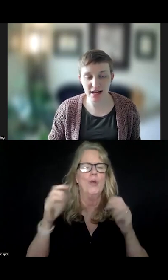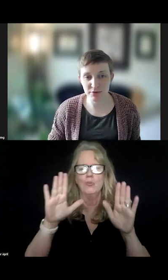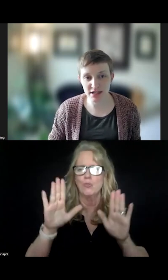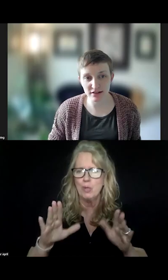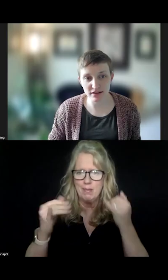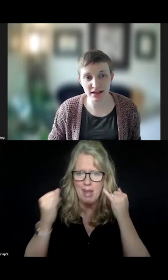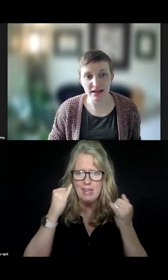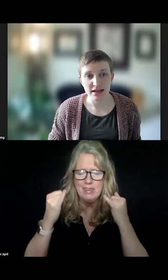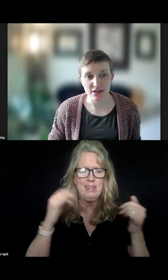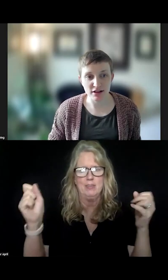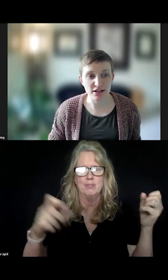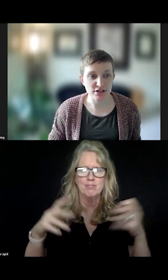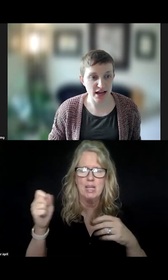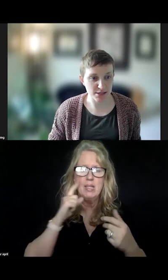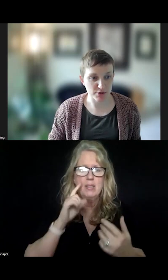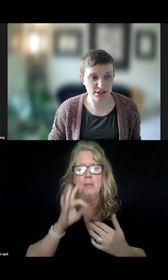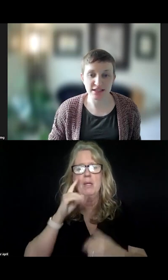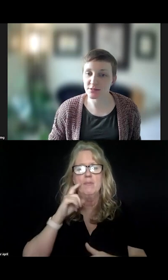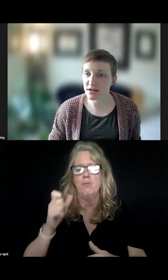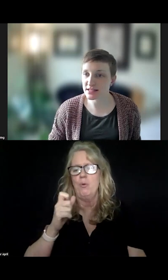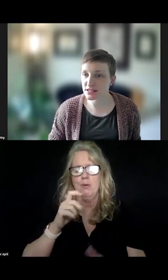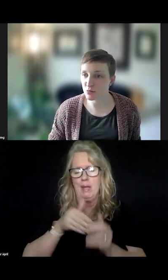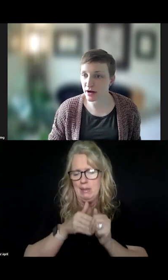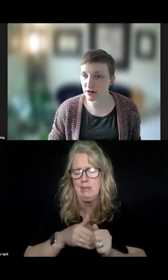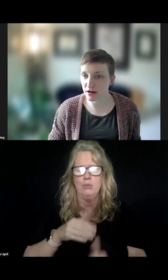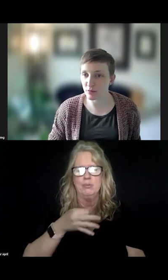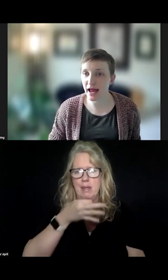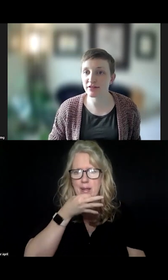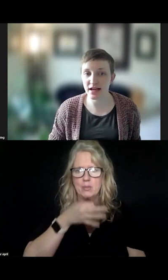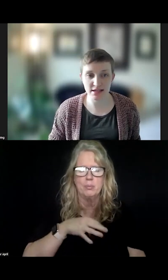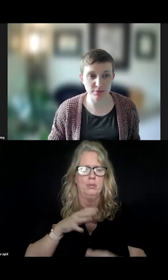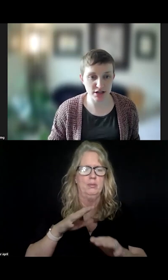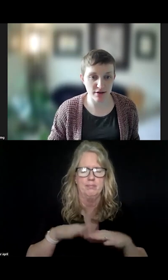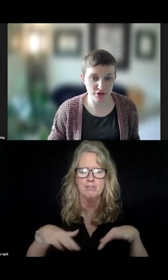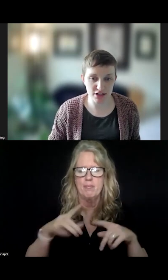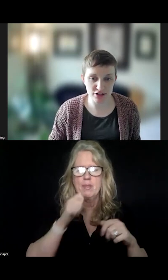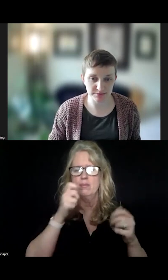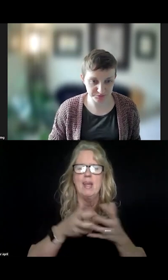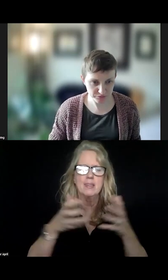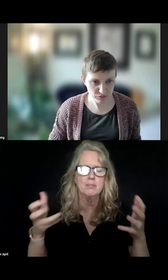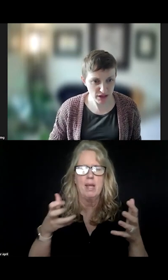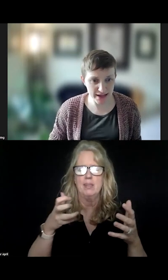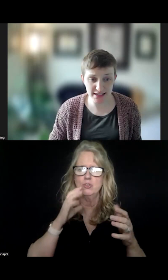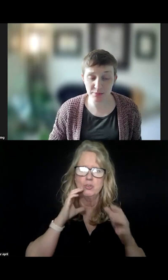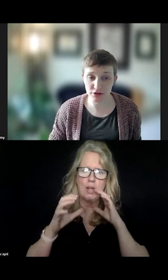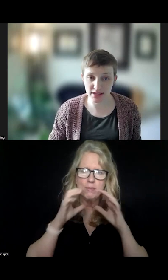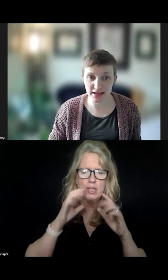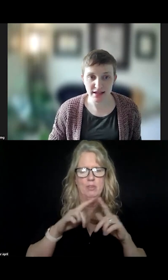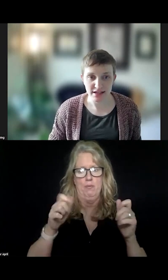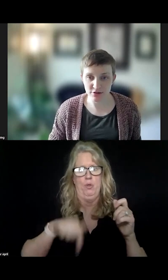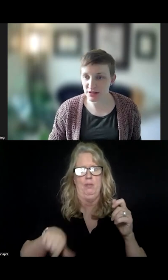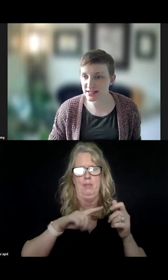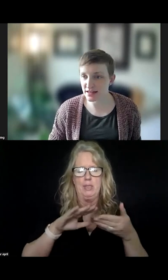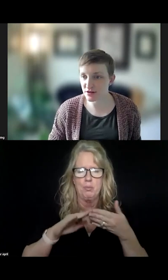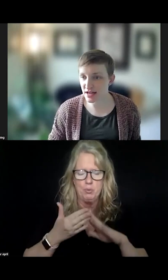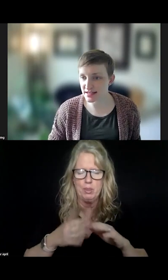ideas, particularly thought leaders and experts in spaces where we haven't had as much conversation as a community.